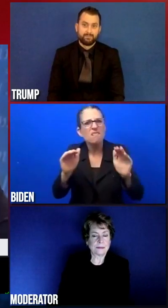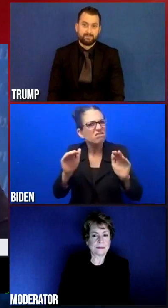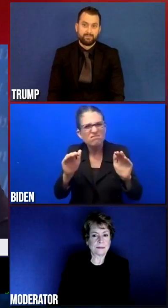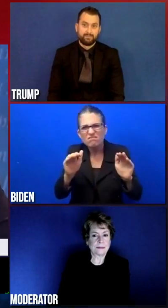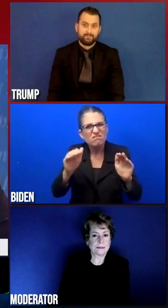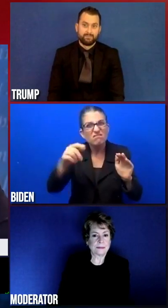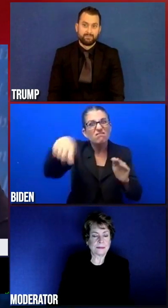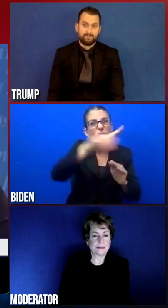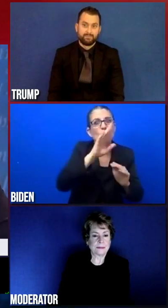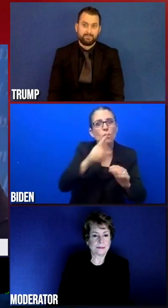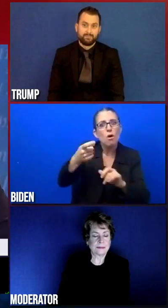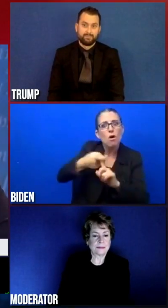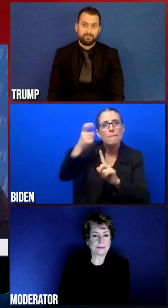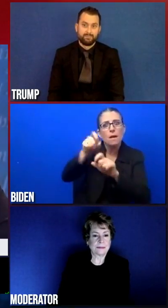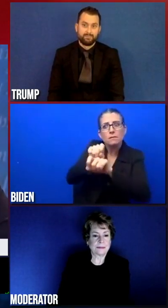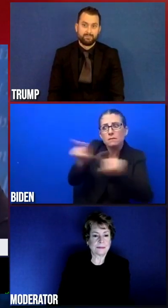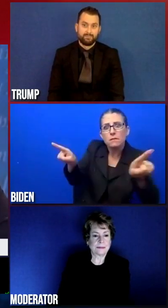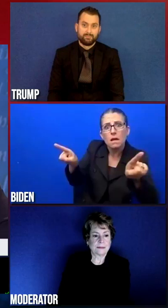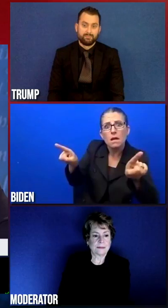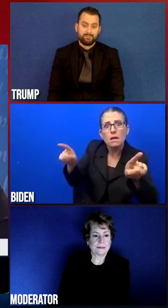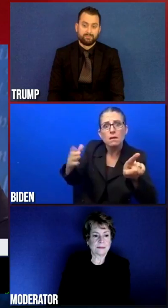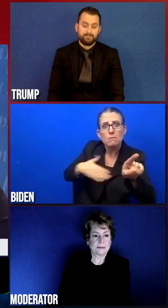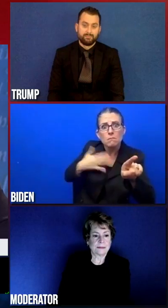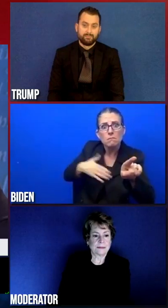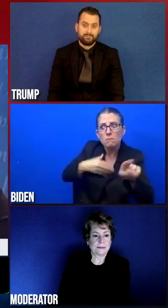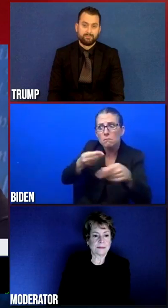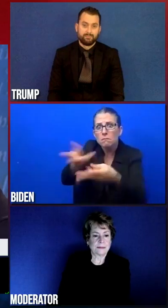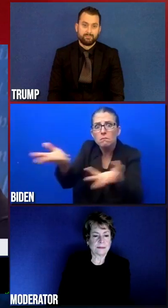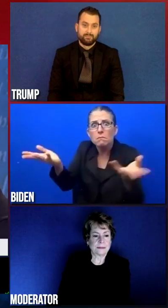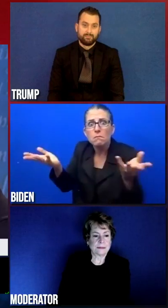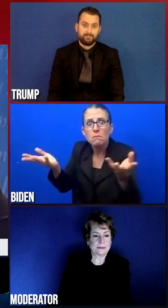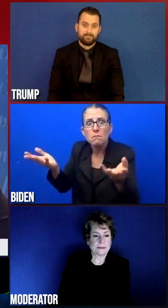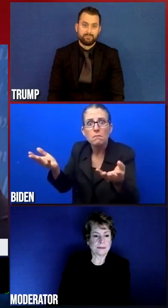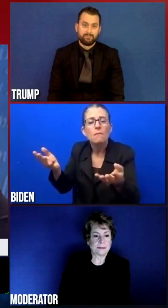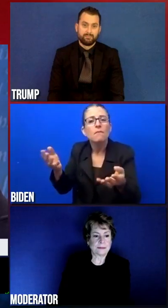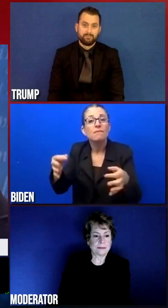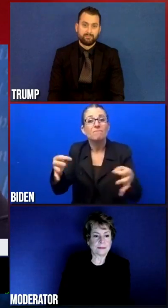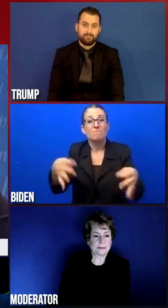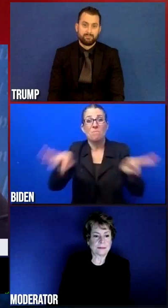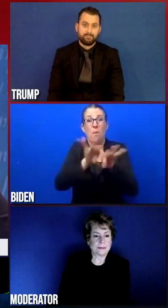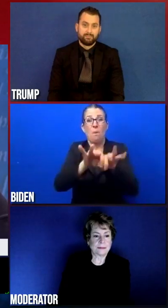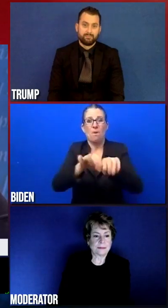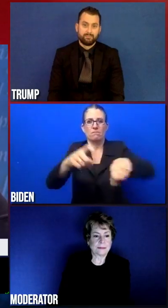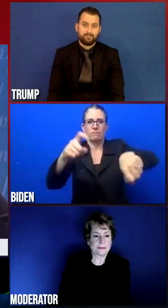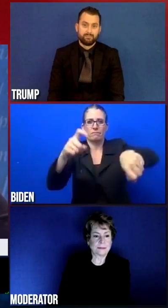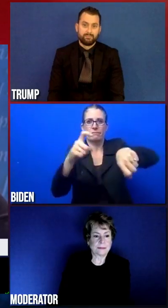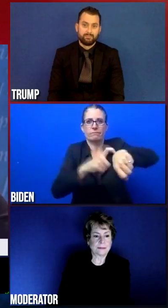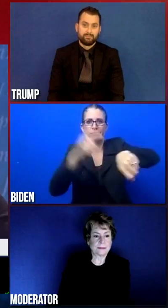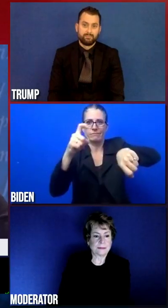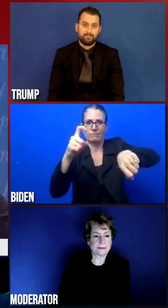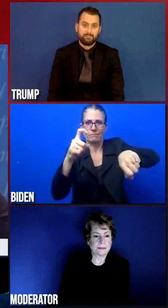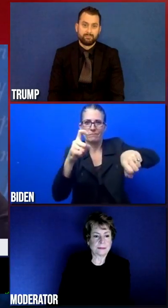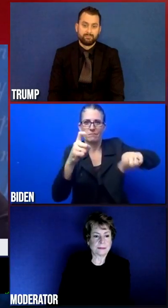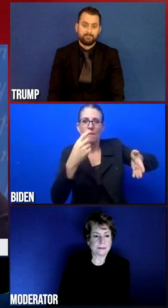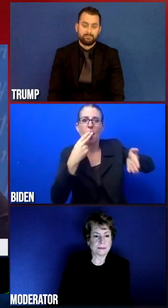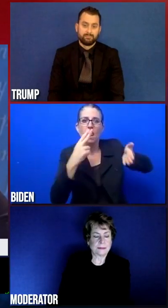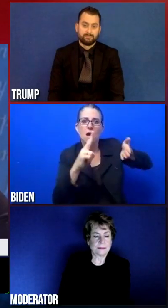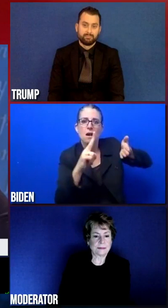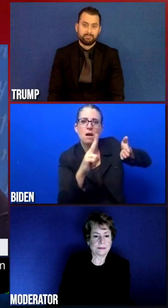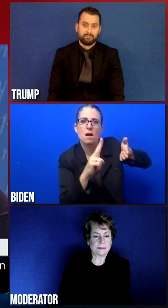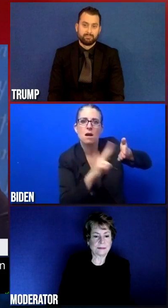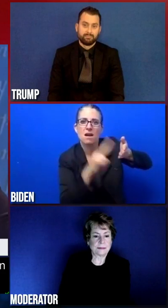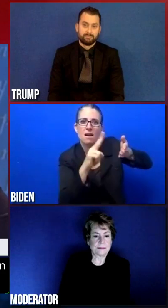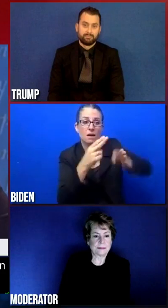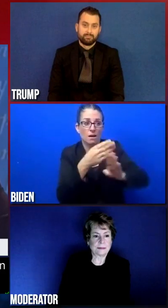postmark by election day. If it doesn't get in till the 7th, 8th, 9th, it still should be